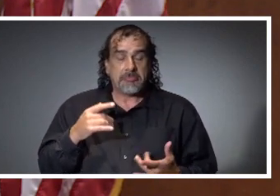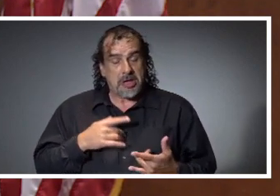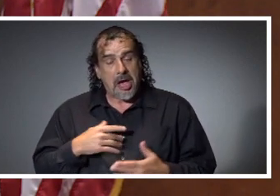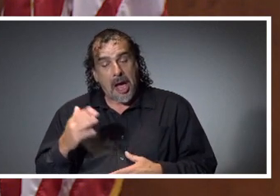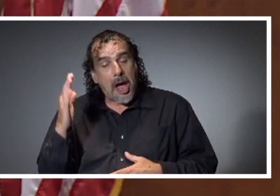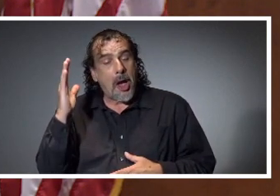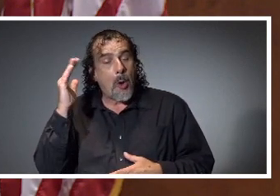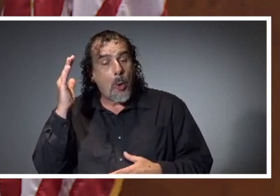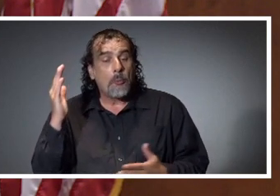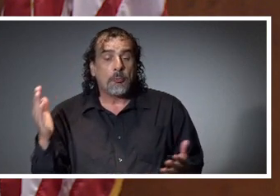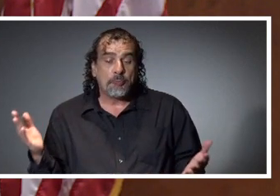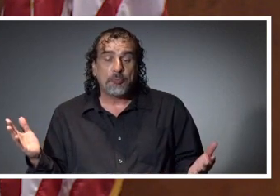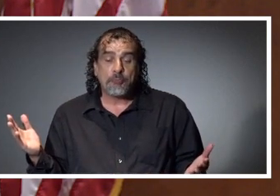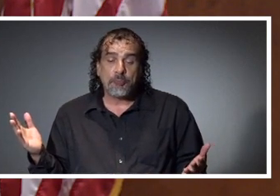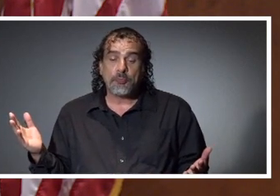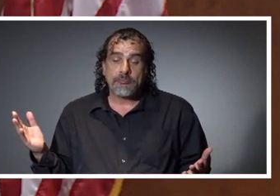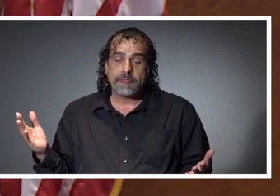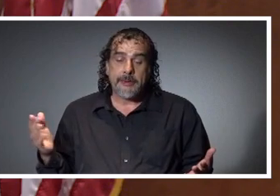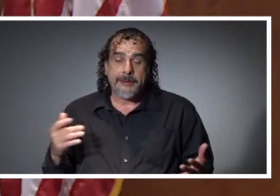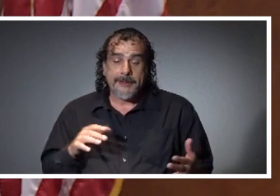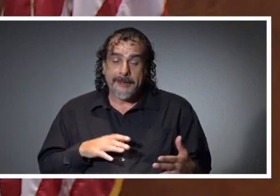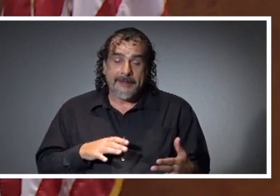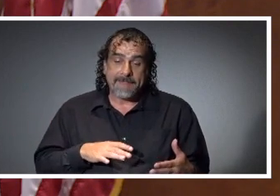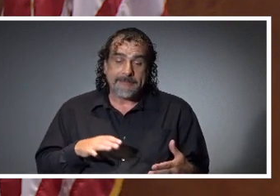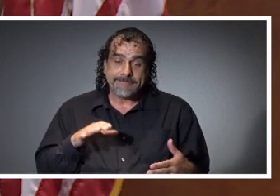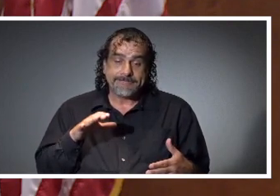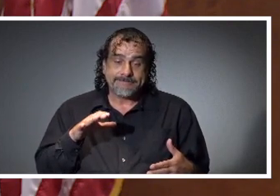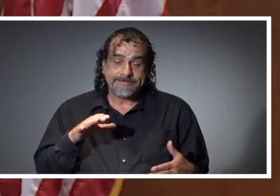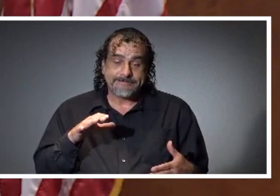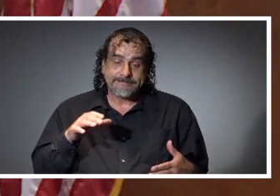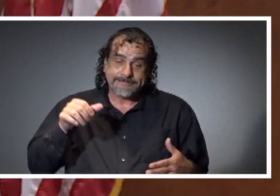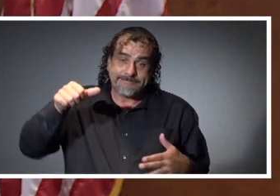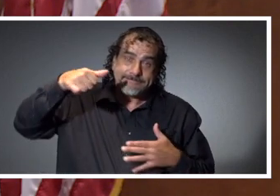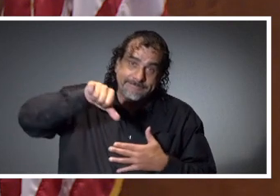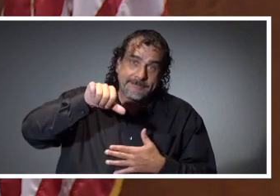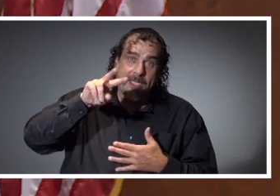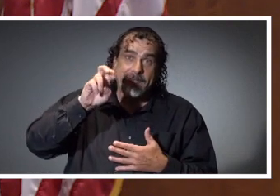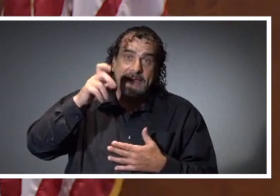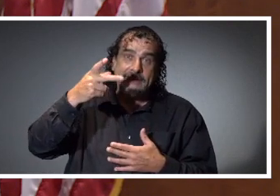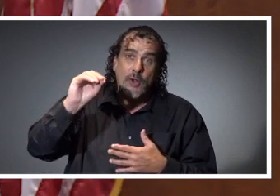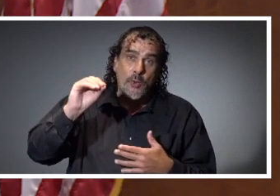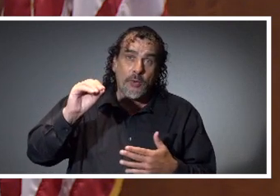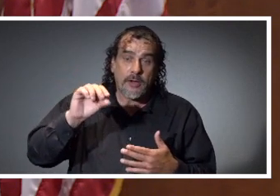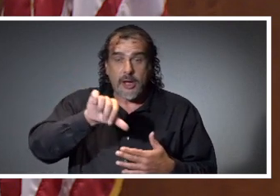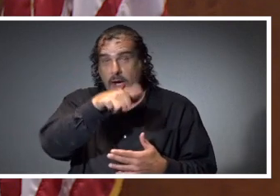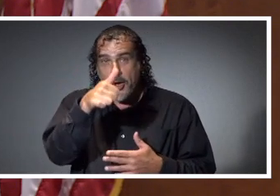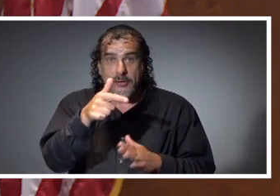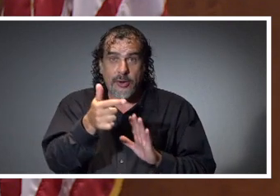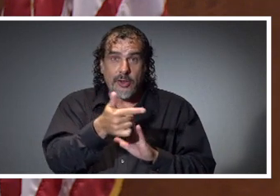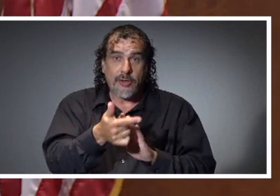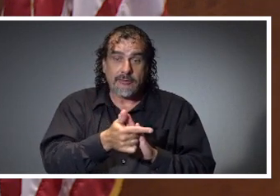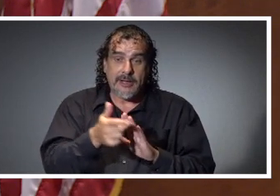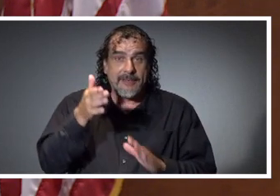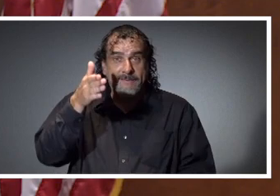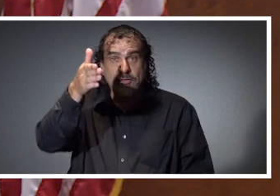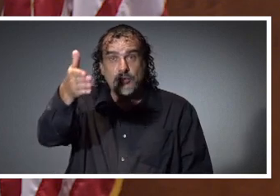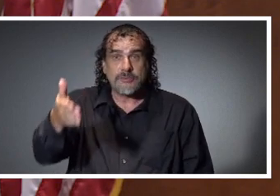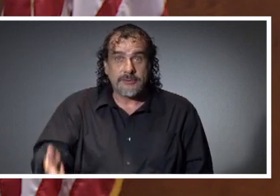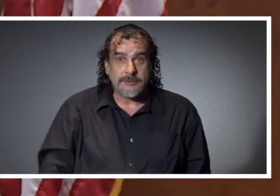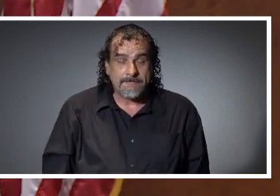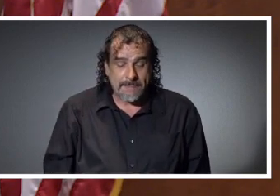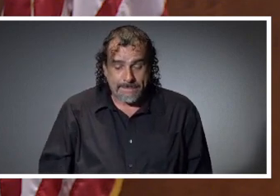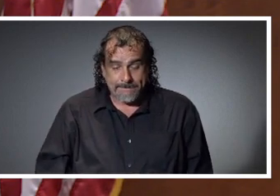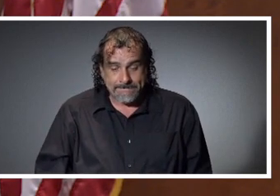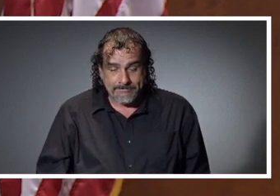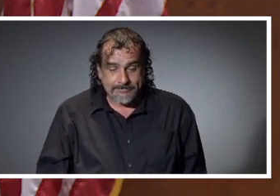that if I'm forced to veto any other bills in the future, I